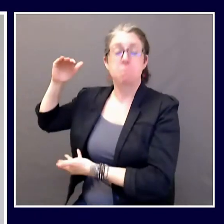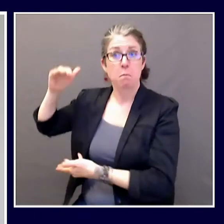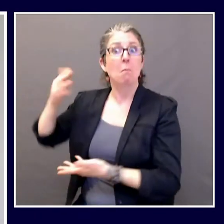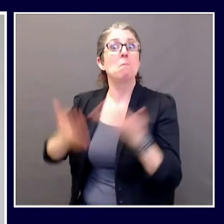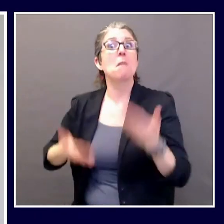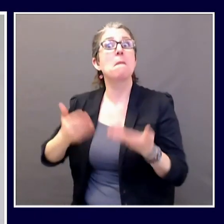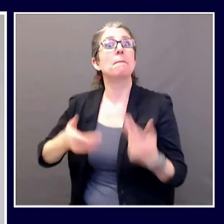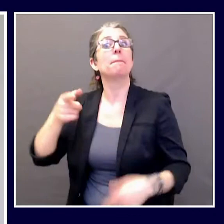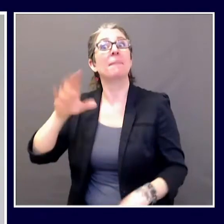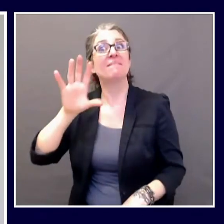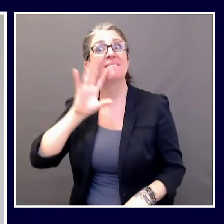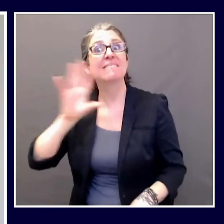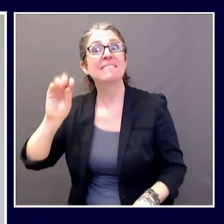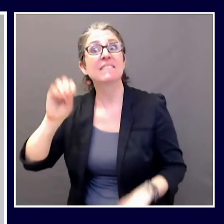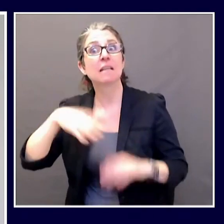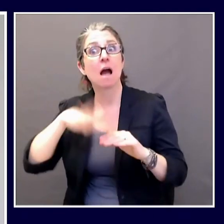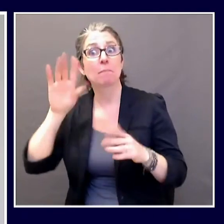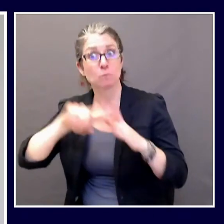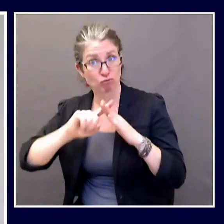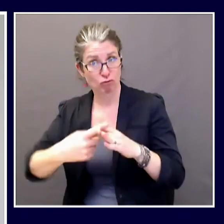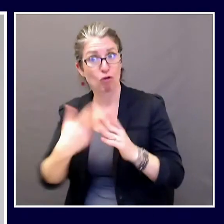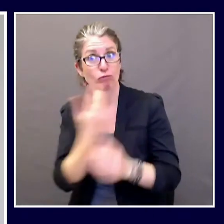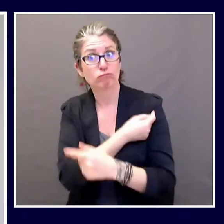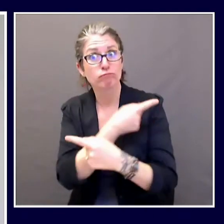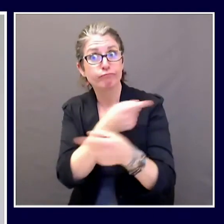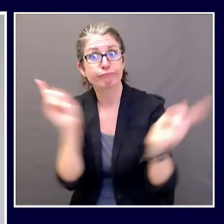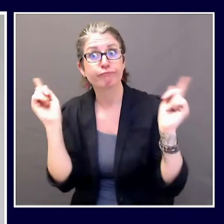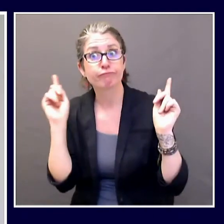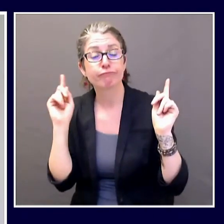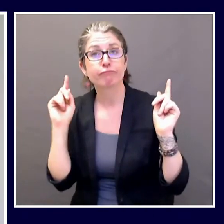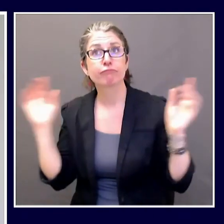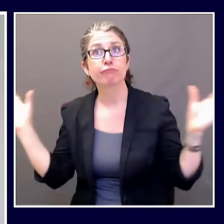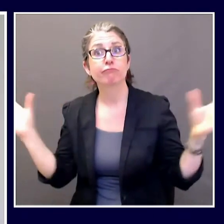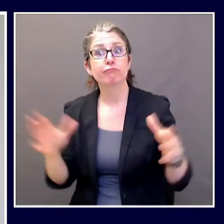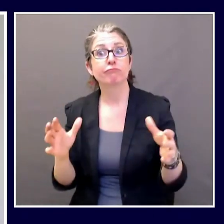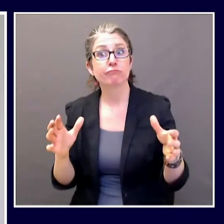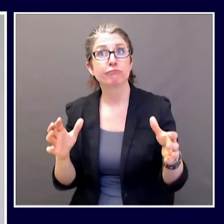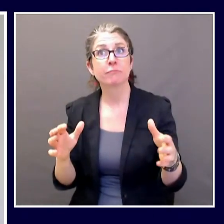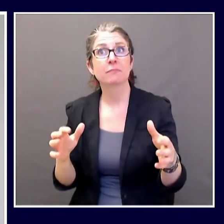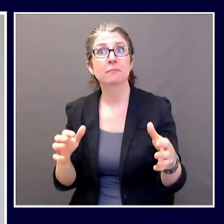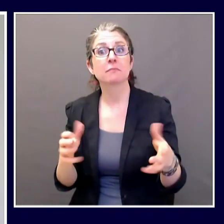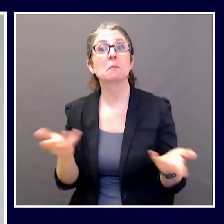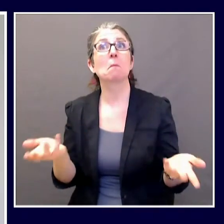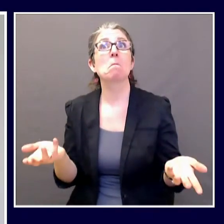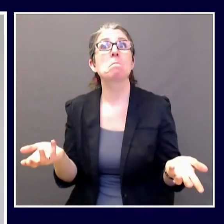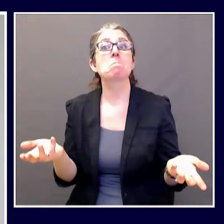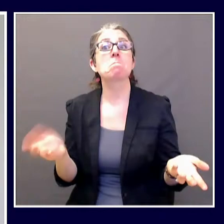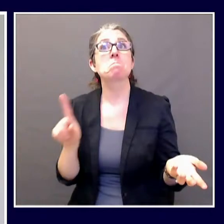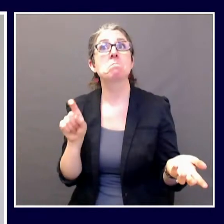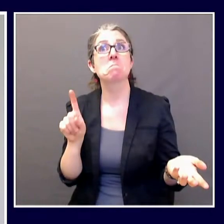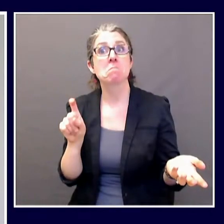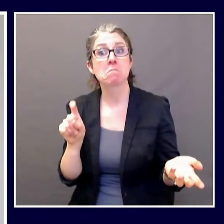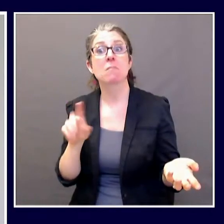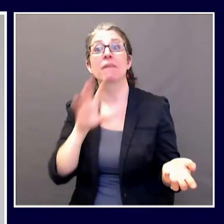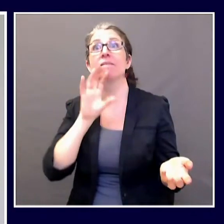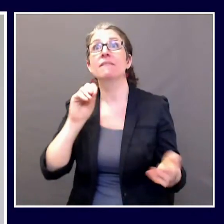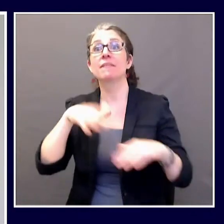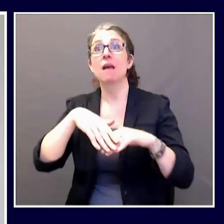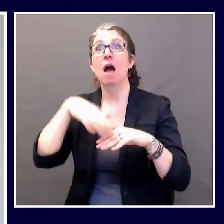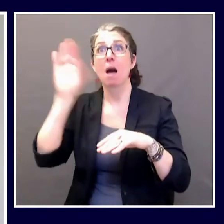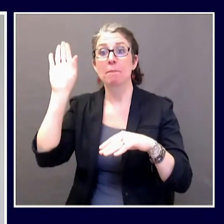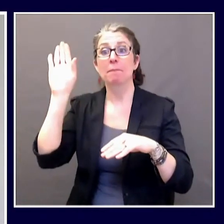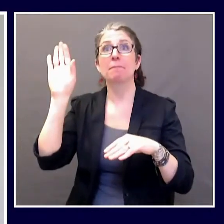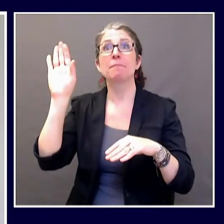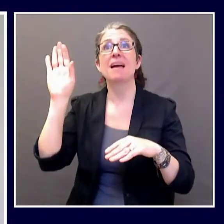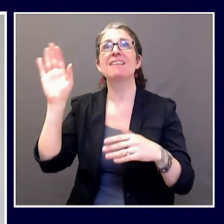state's going to do in, say, April, would there any thought be given to including those with pre-existing conditions in that next expansion